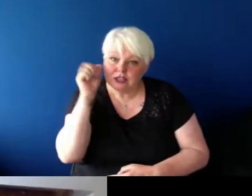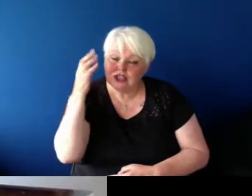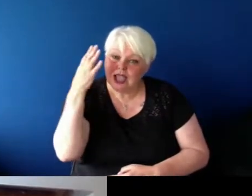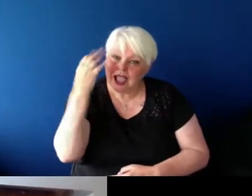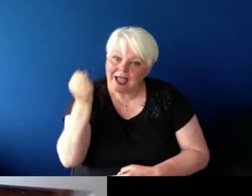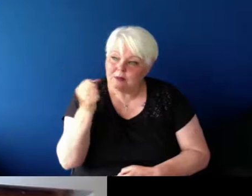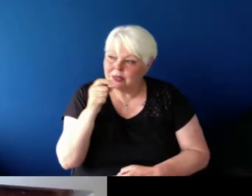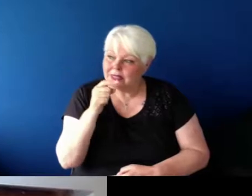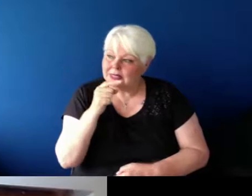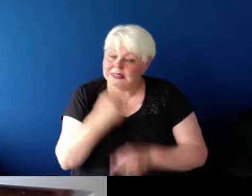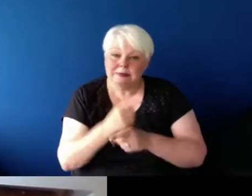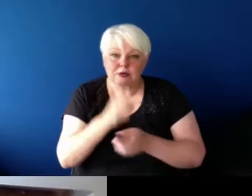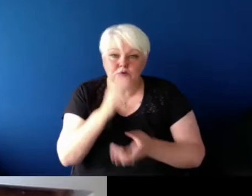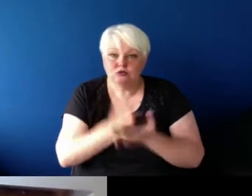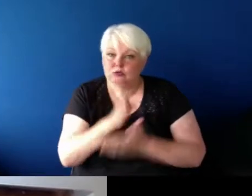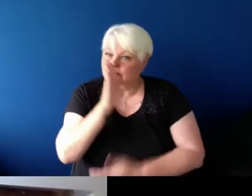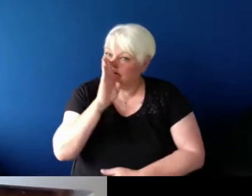speak truth to power.